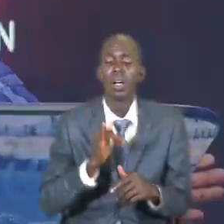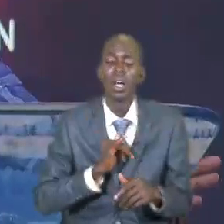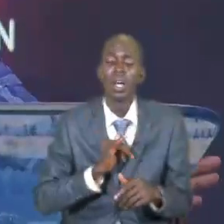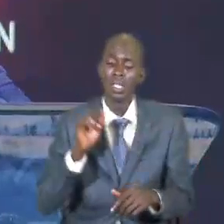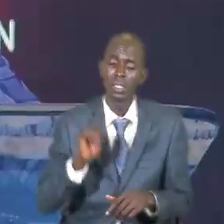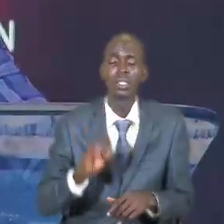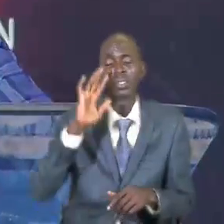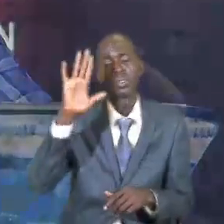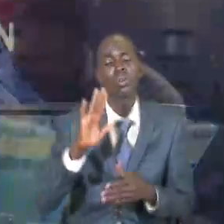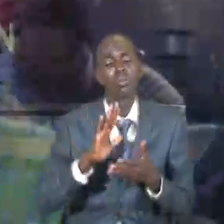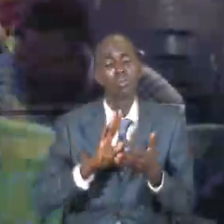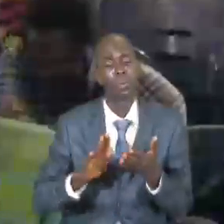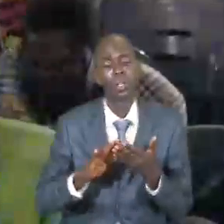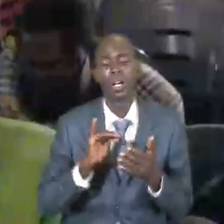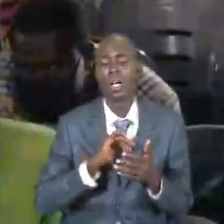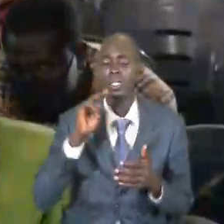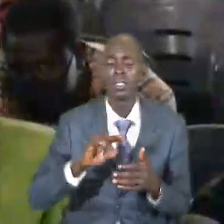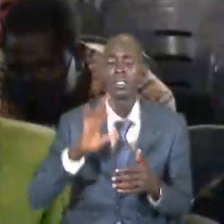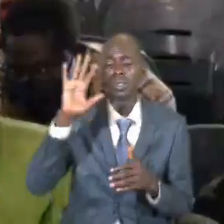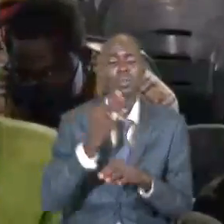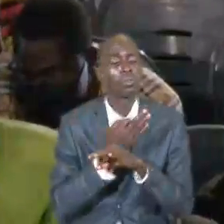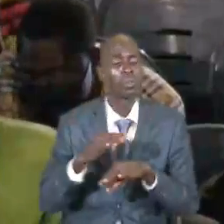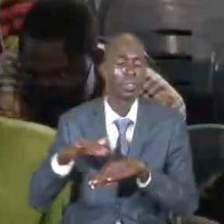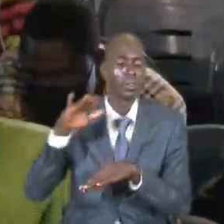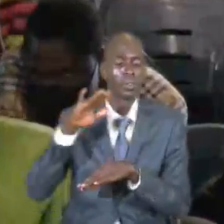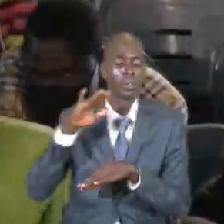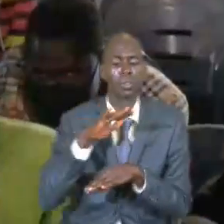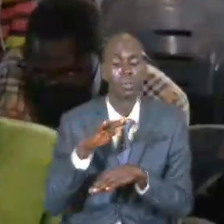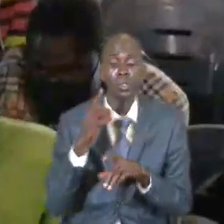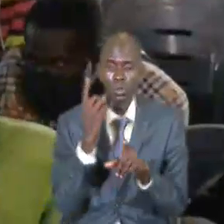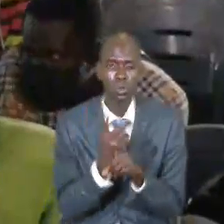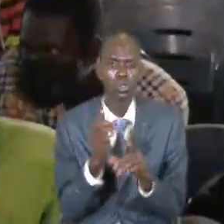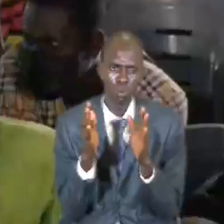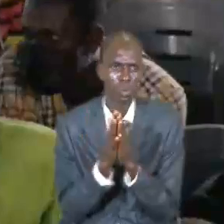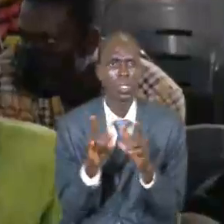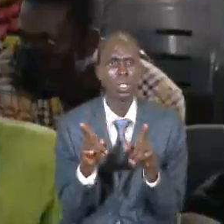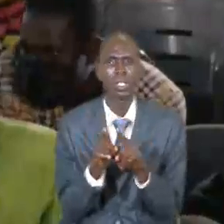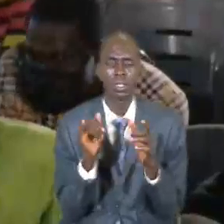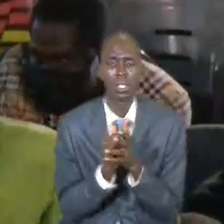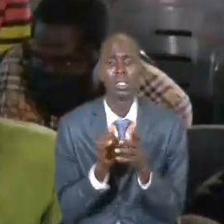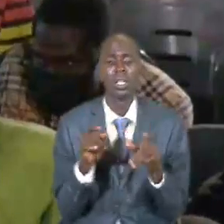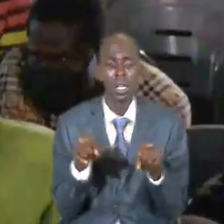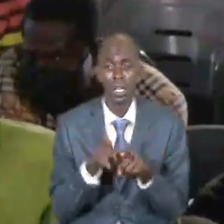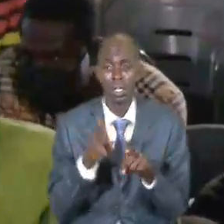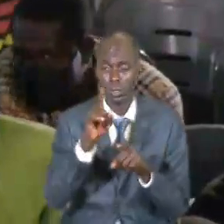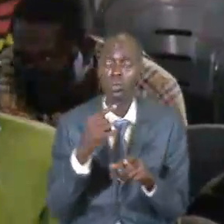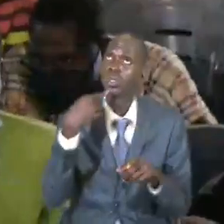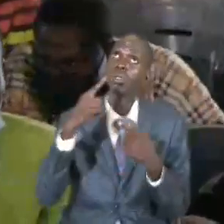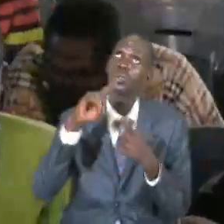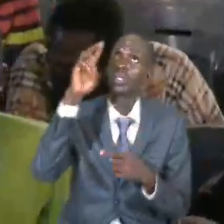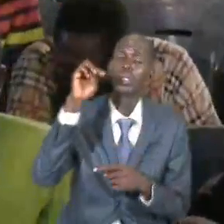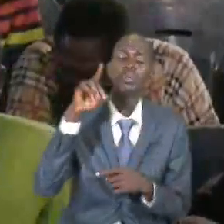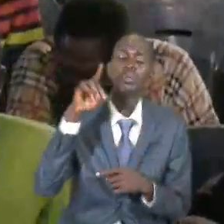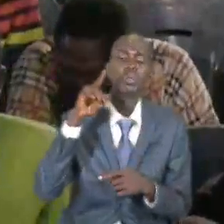freedom. That's it. And the moment you tell him, he'll do it. He's been expecting you before you came. And now that you